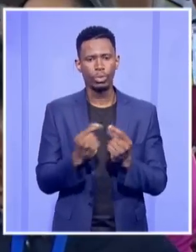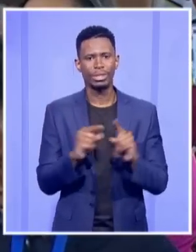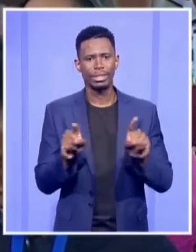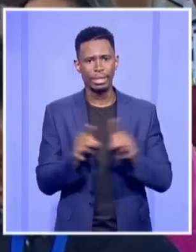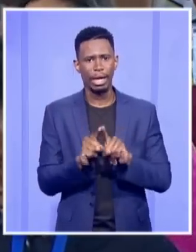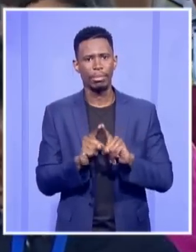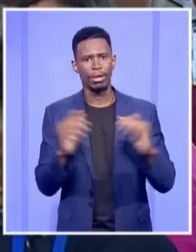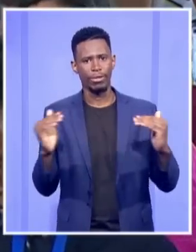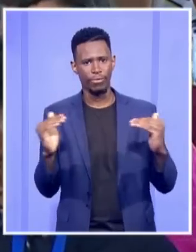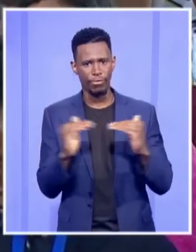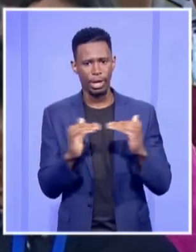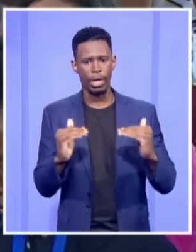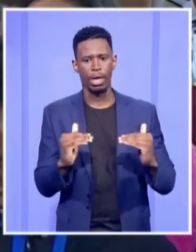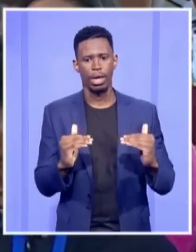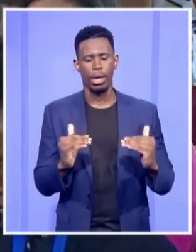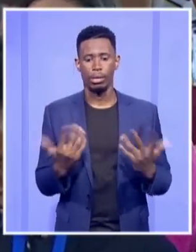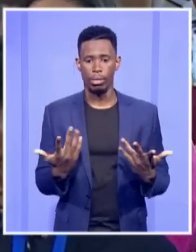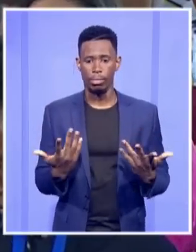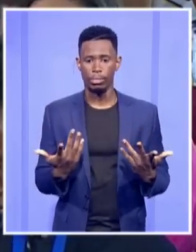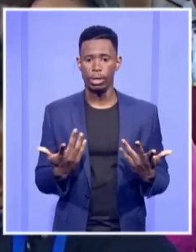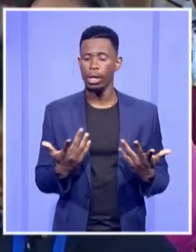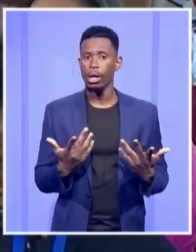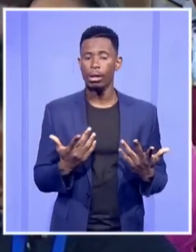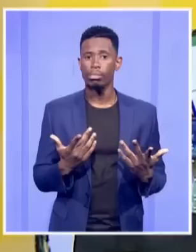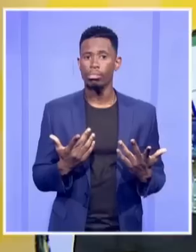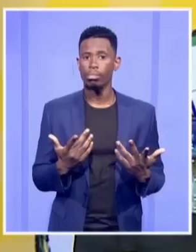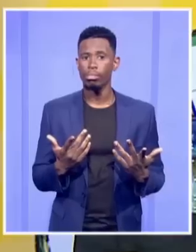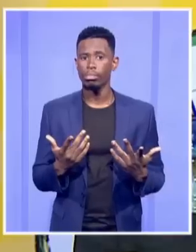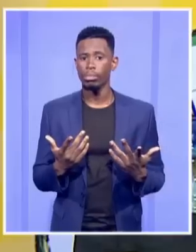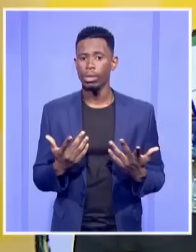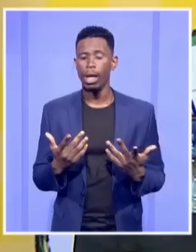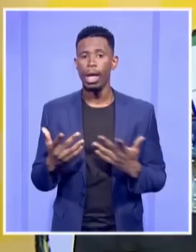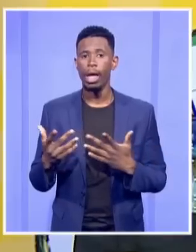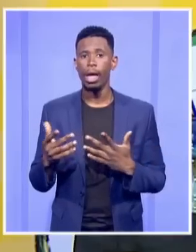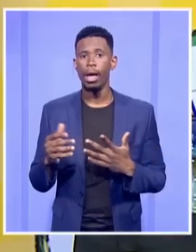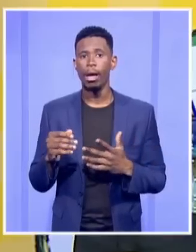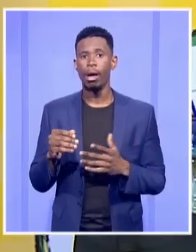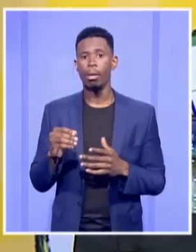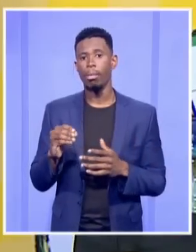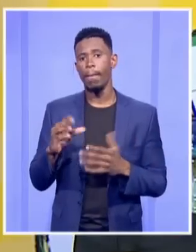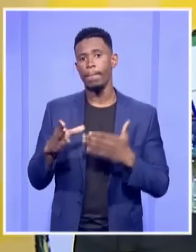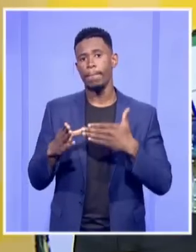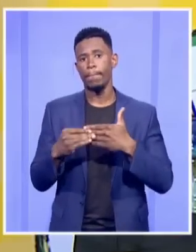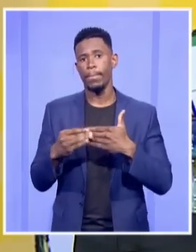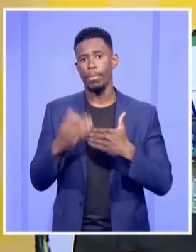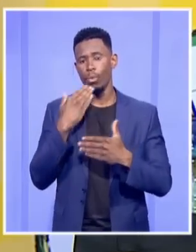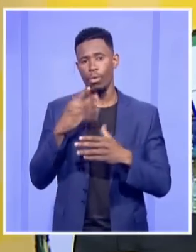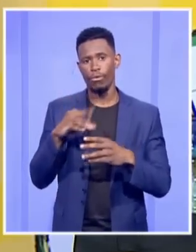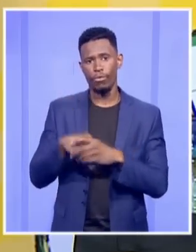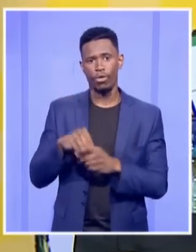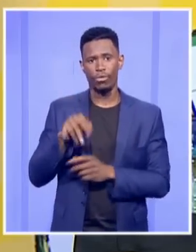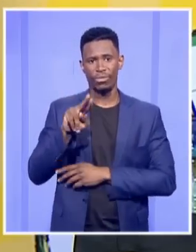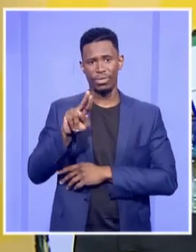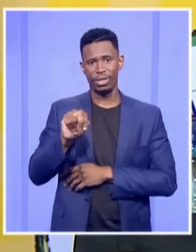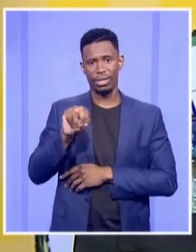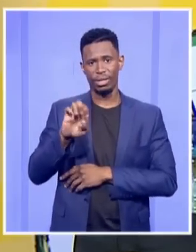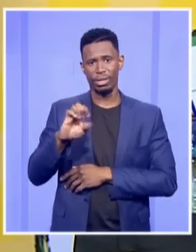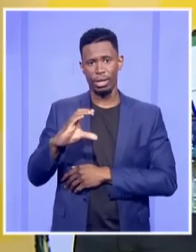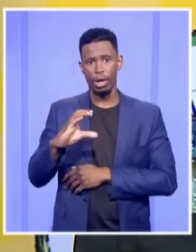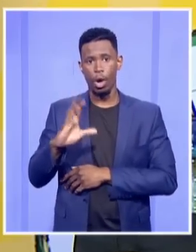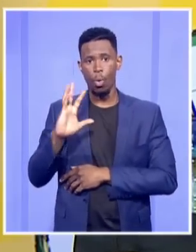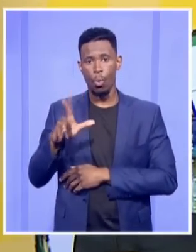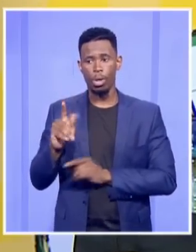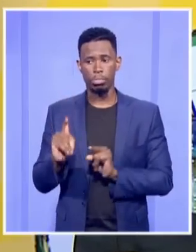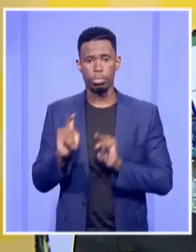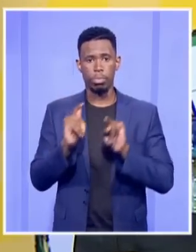As a consequence of this, there is no member of the National Executive Committee, as it is now, who will be appearing before